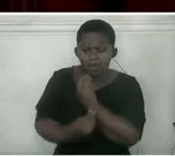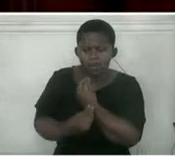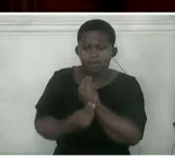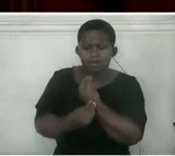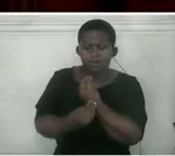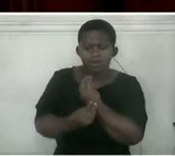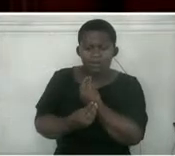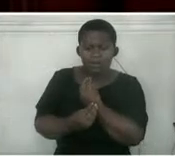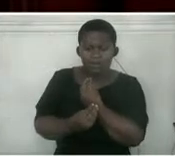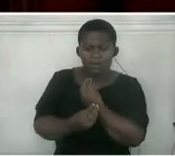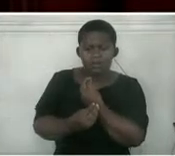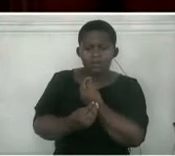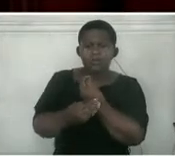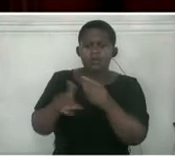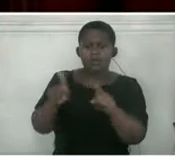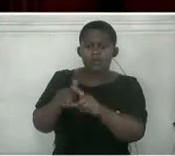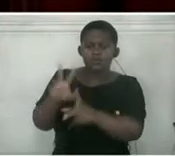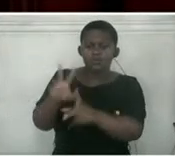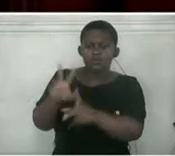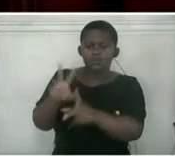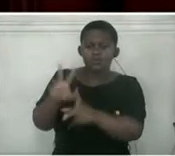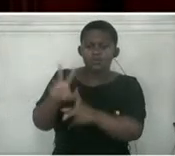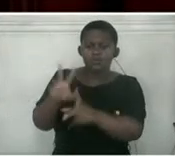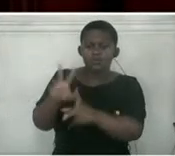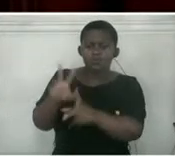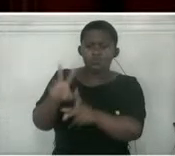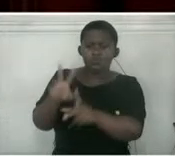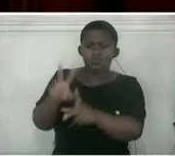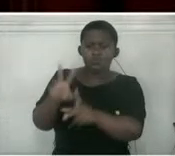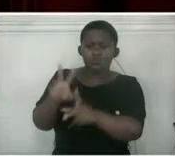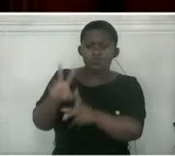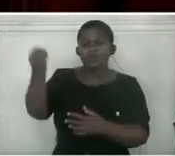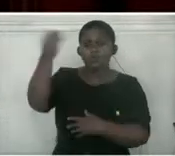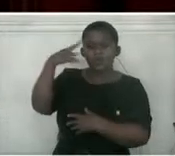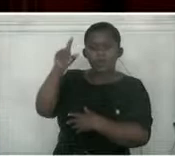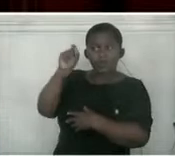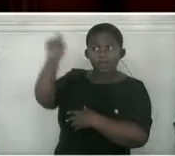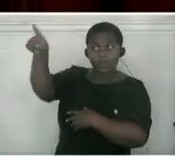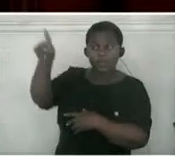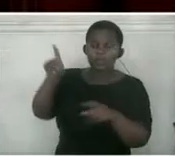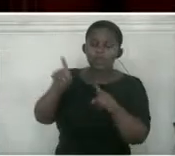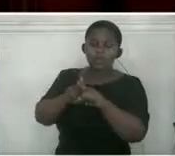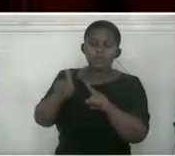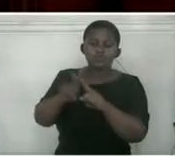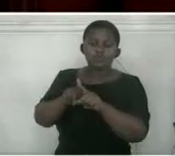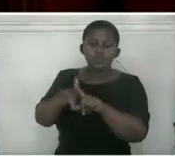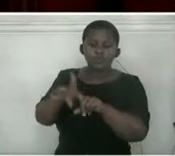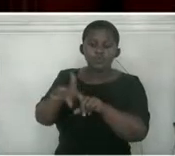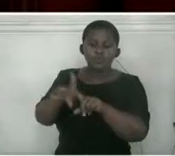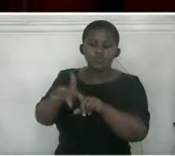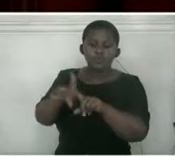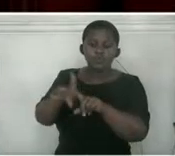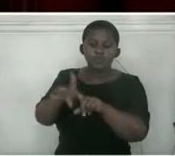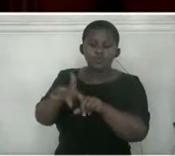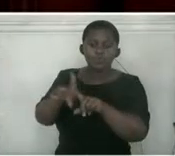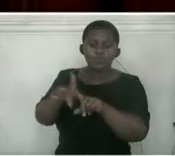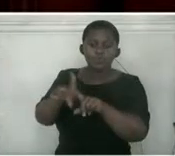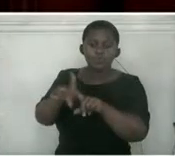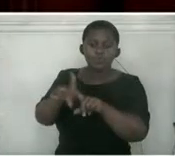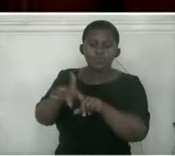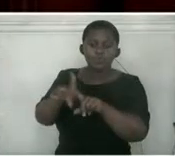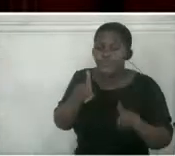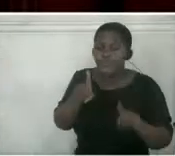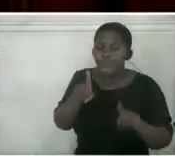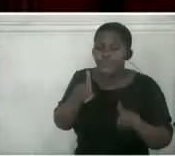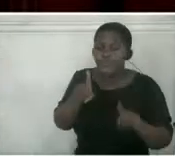ripening and storage facility in Umkanyagude. Pilot enhanced food and